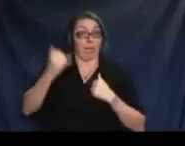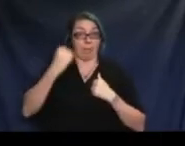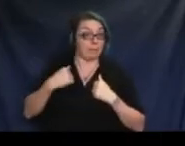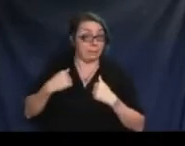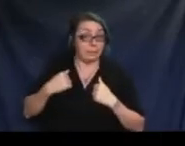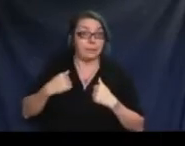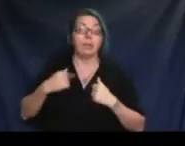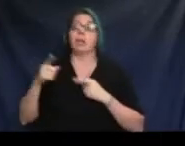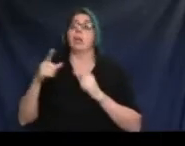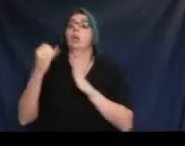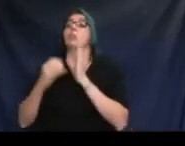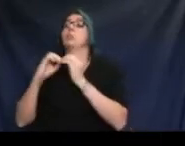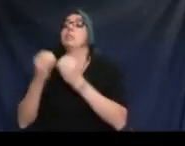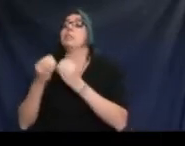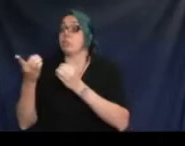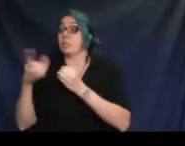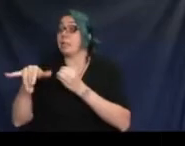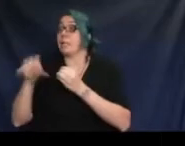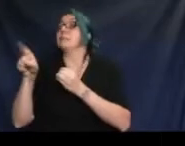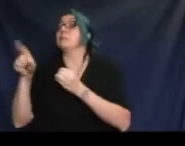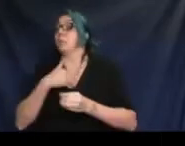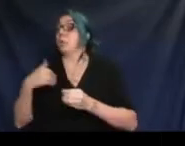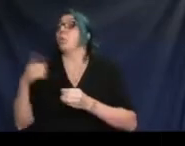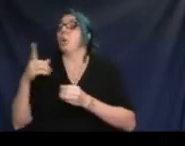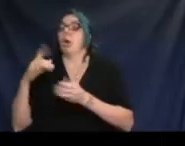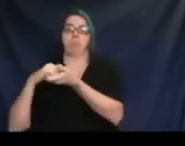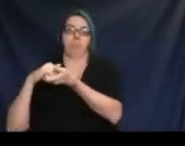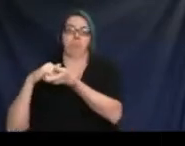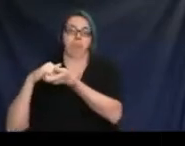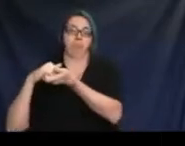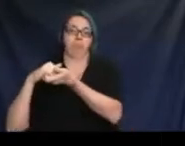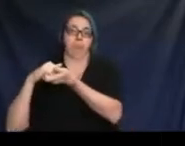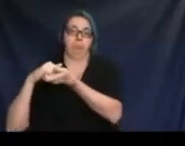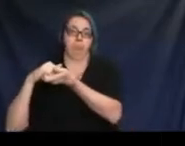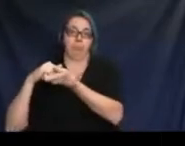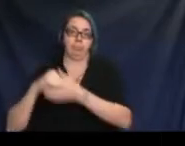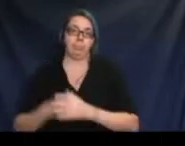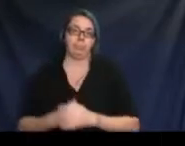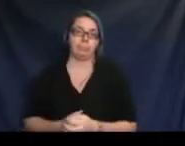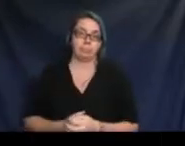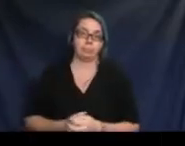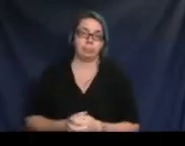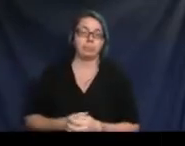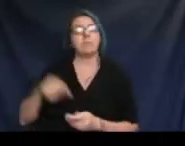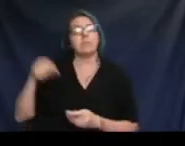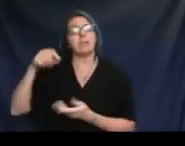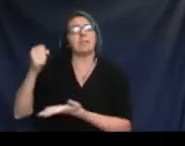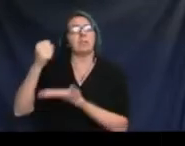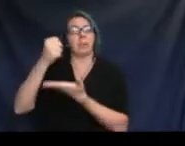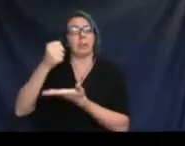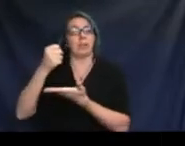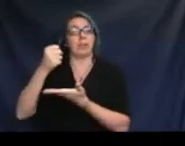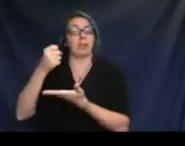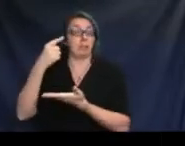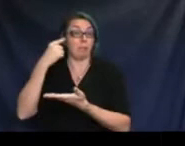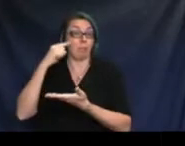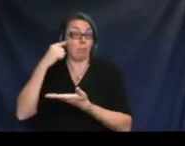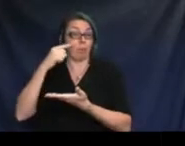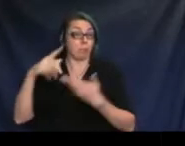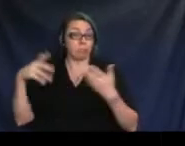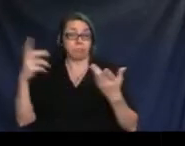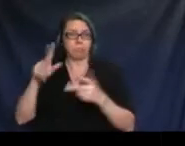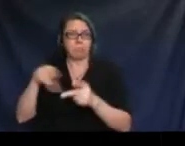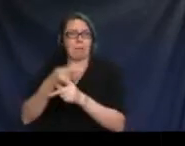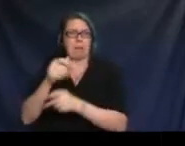terms of medium, this is not just for visual arts. What we've done, we've come up with a definition for the purposes